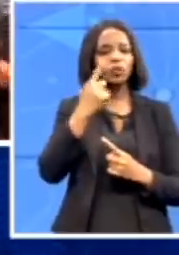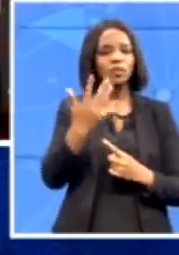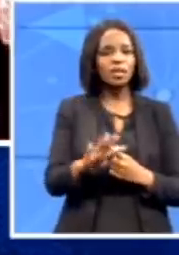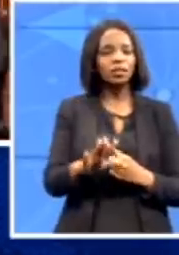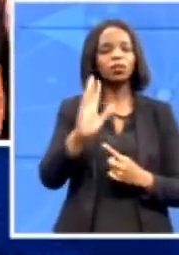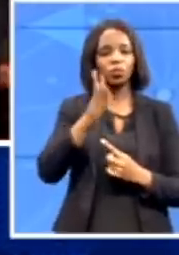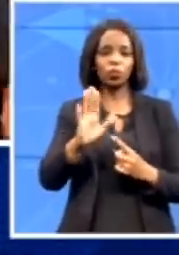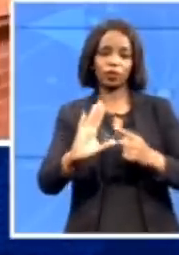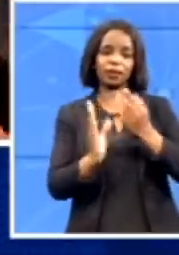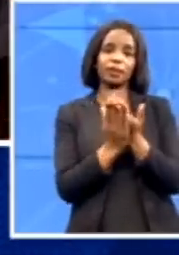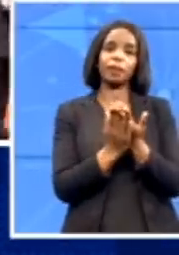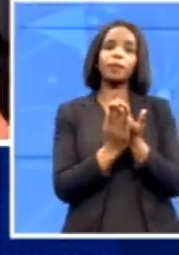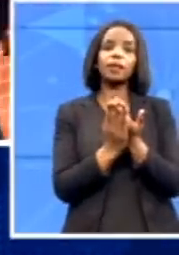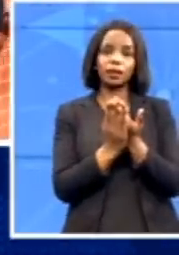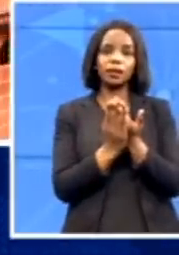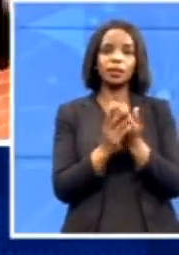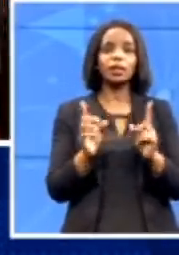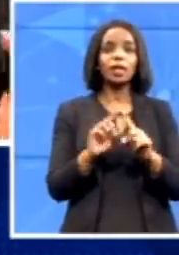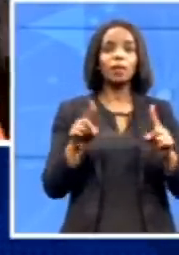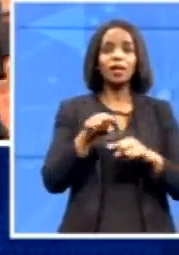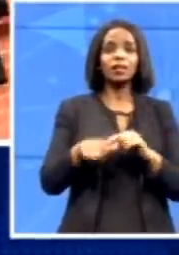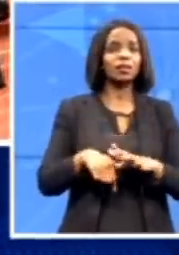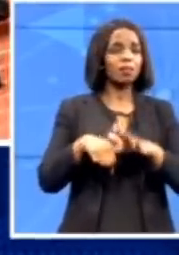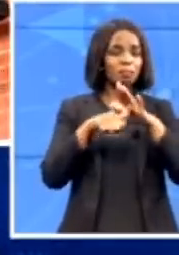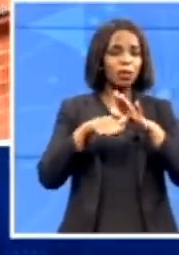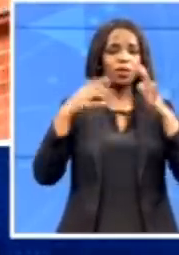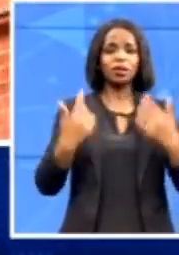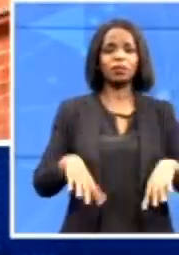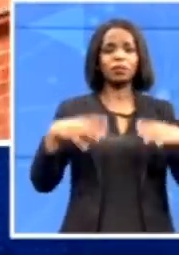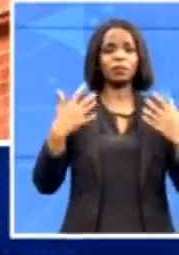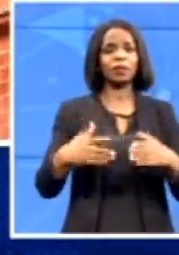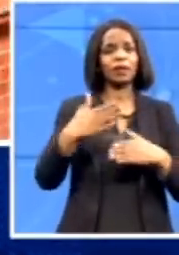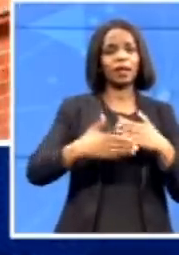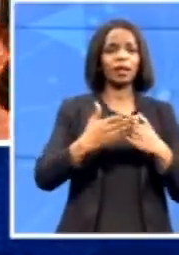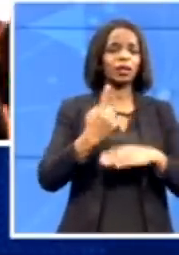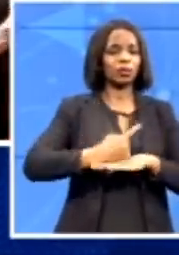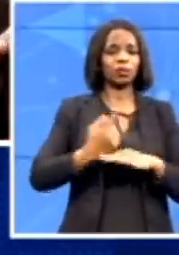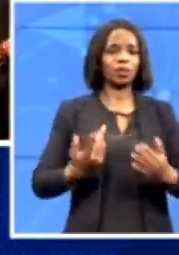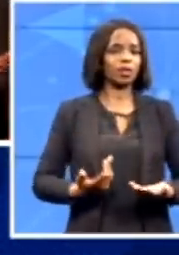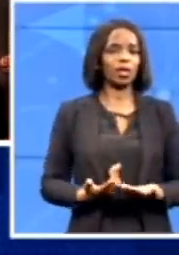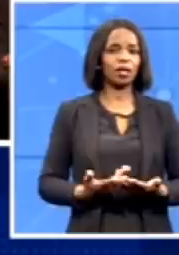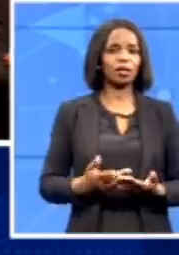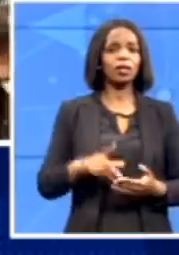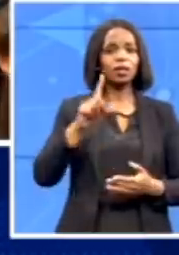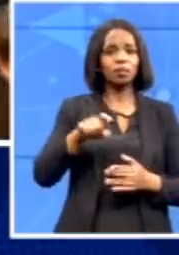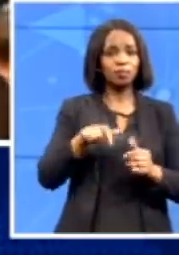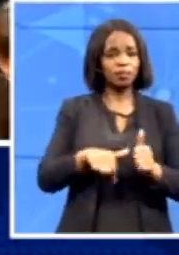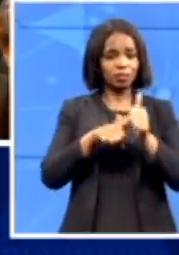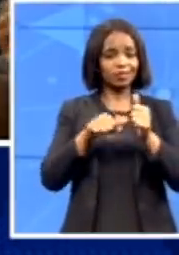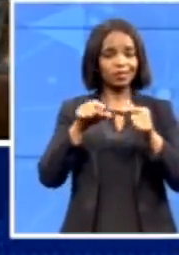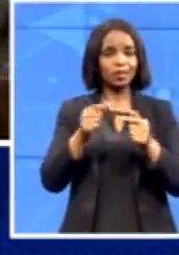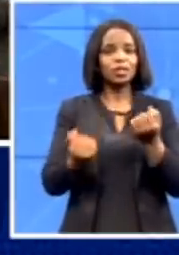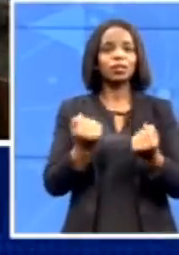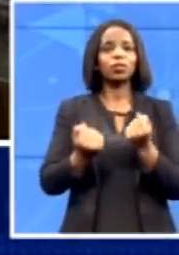which are very important at the end of the day, that will assist this court in terms of coming to a decision. Hence, we want to submit